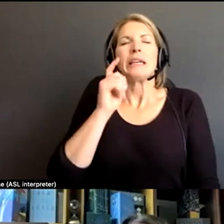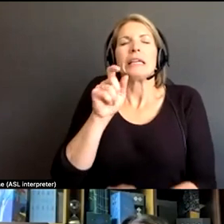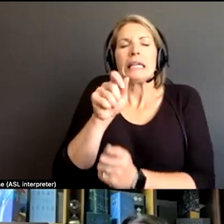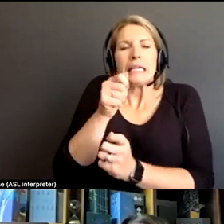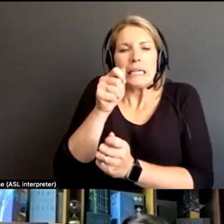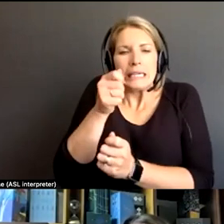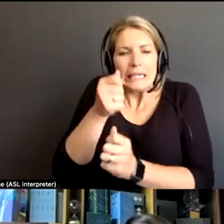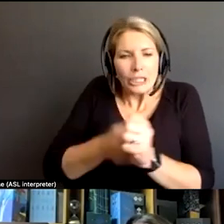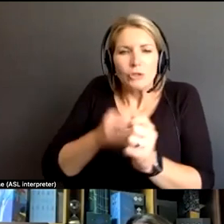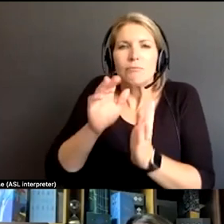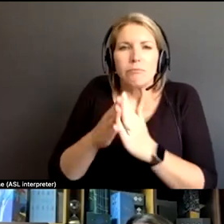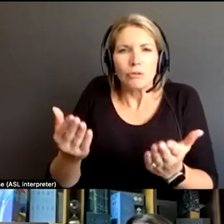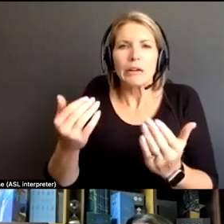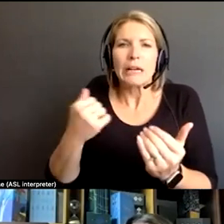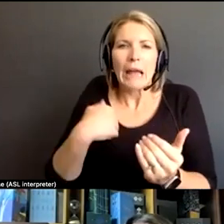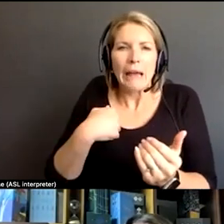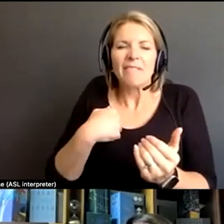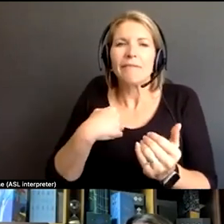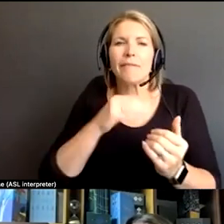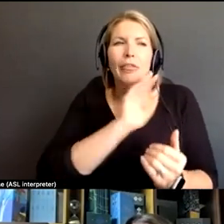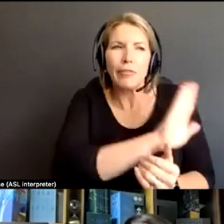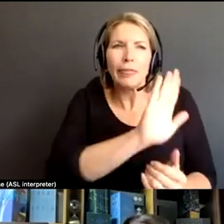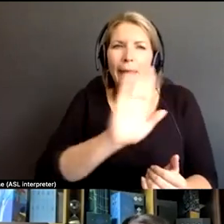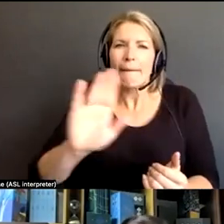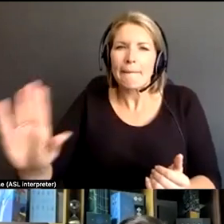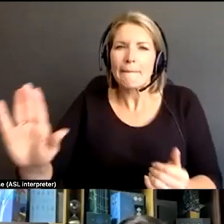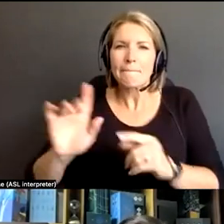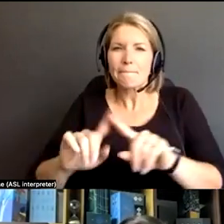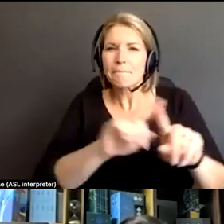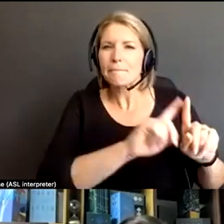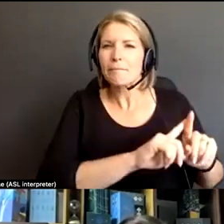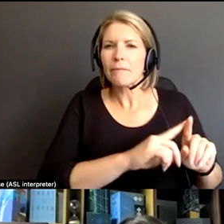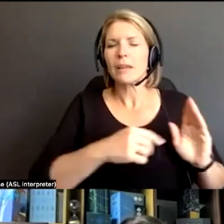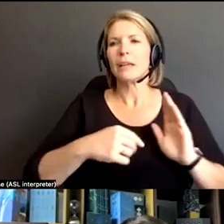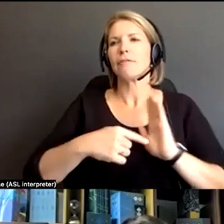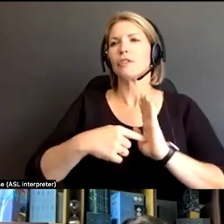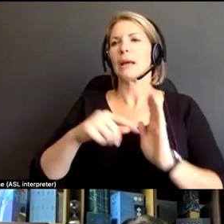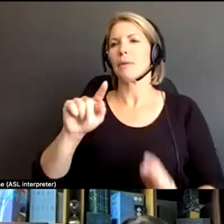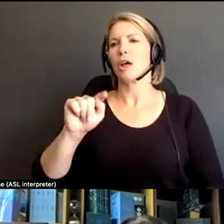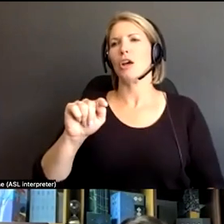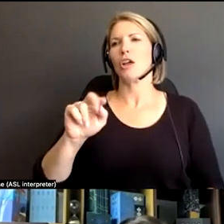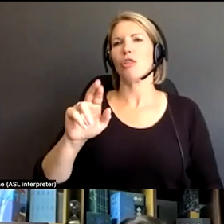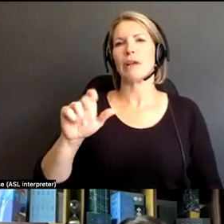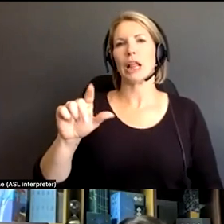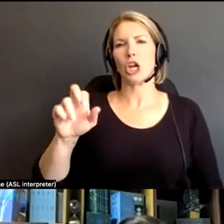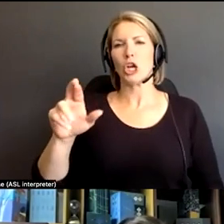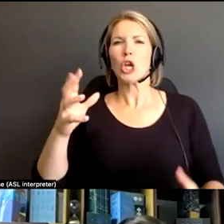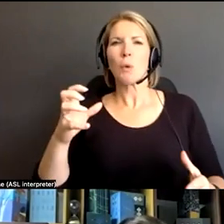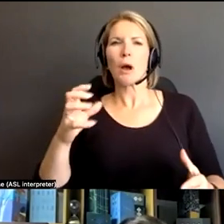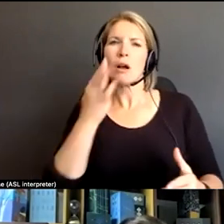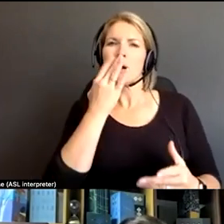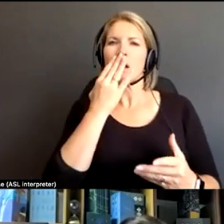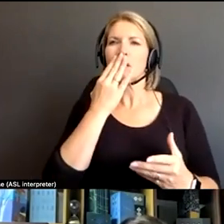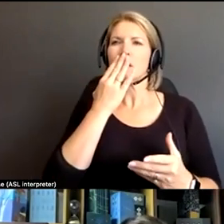know, have a lot of dark covers, but you want to use some kind of compelling contrasting color in the type or the image